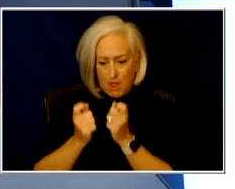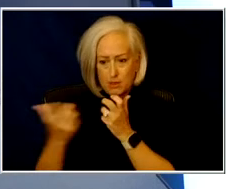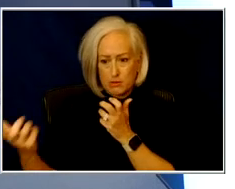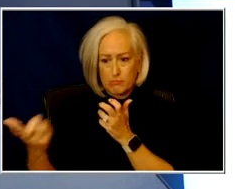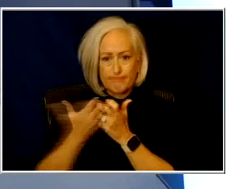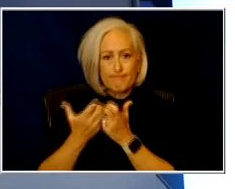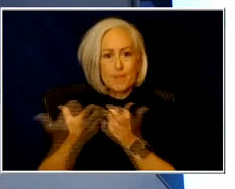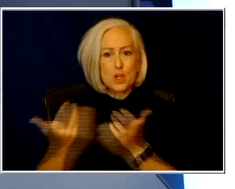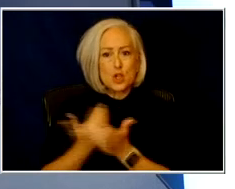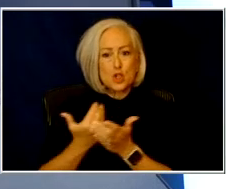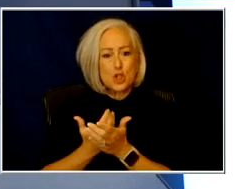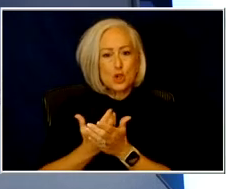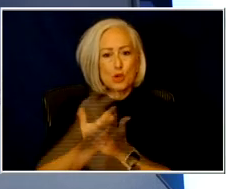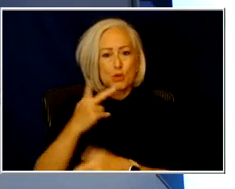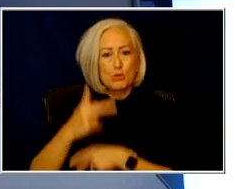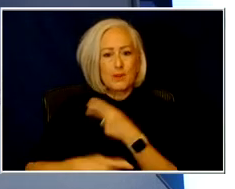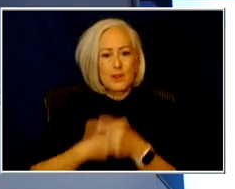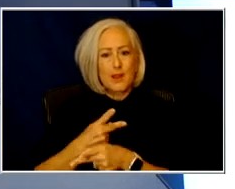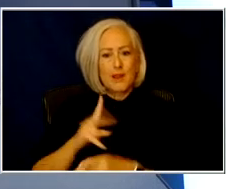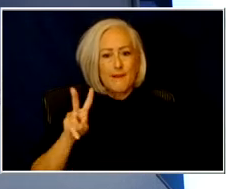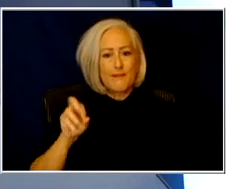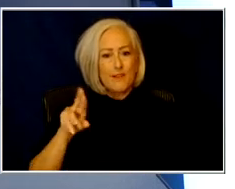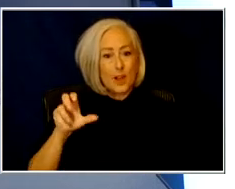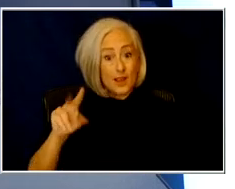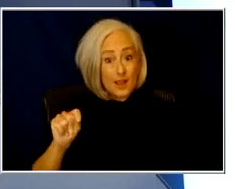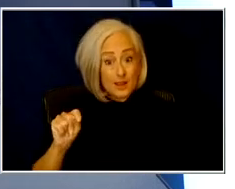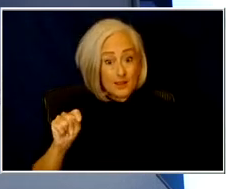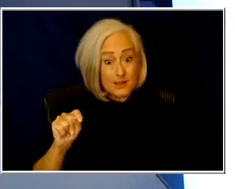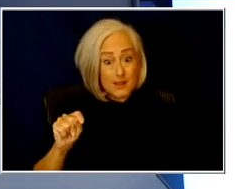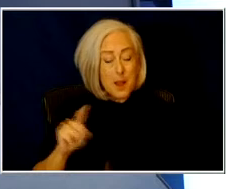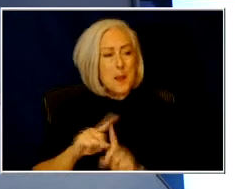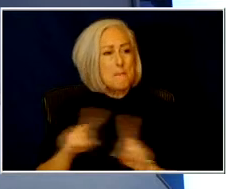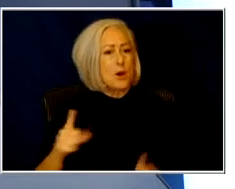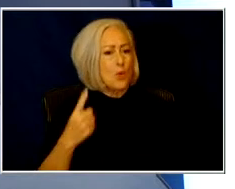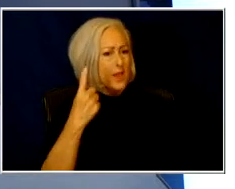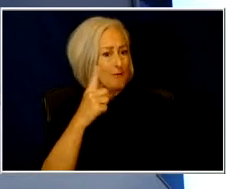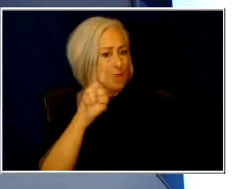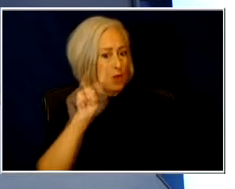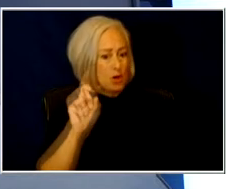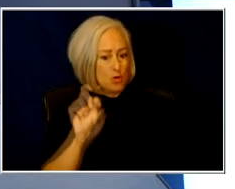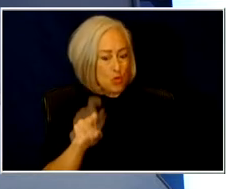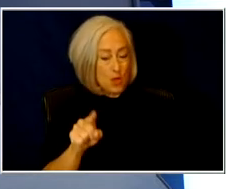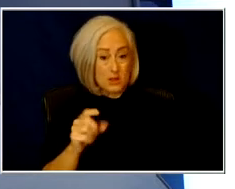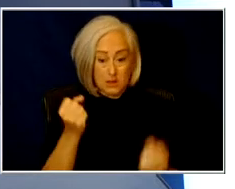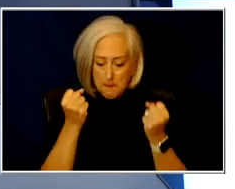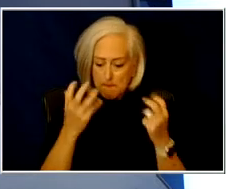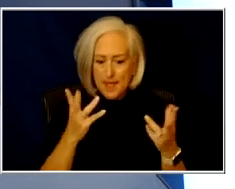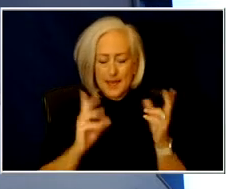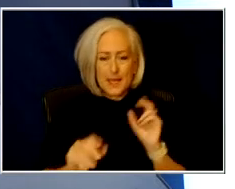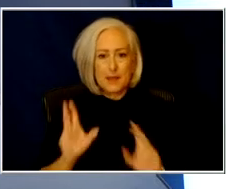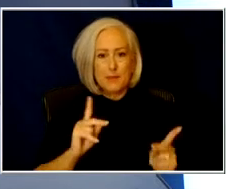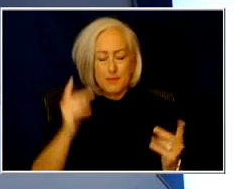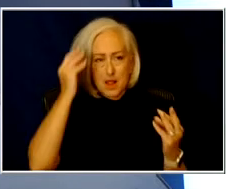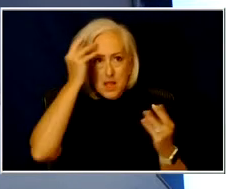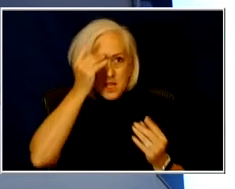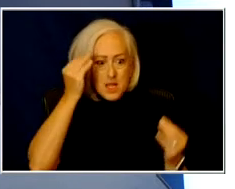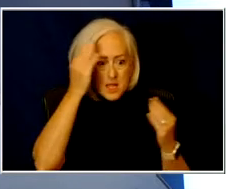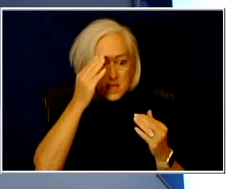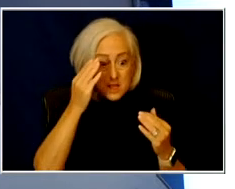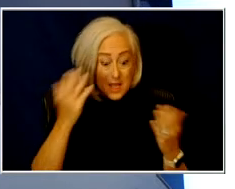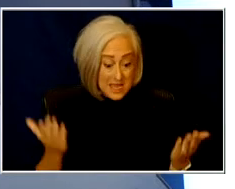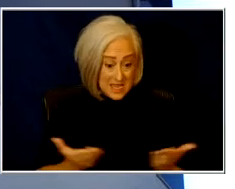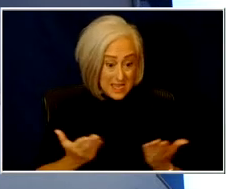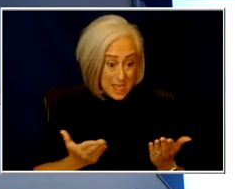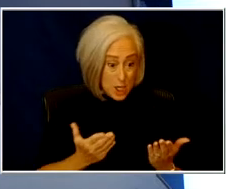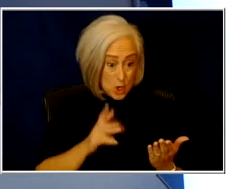to also go to a question that is really really uh on the minds of of I think most people not just here but the United States and